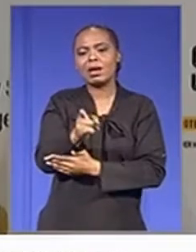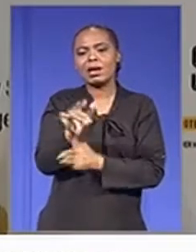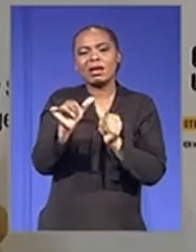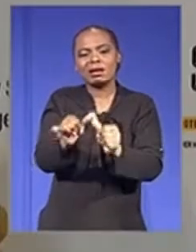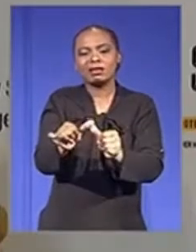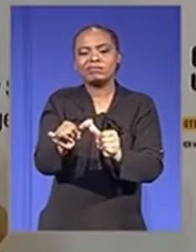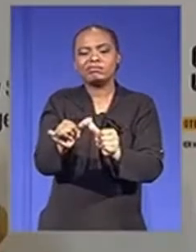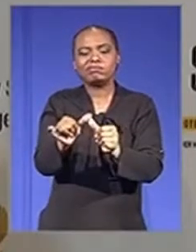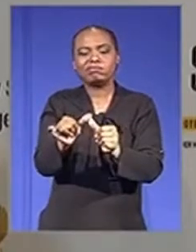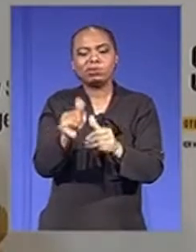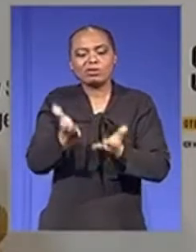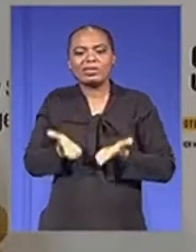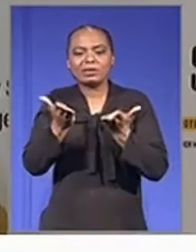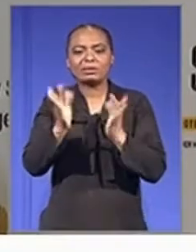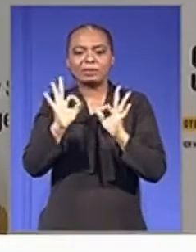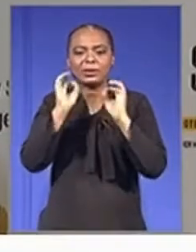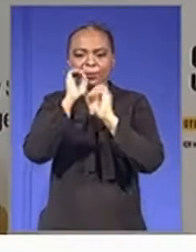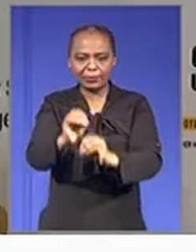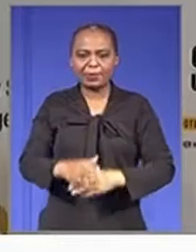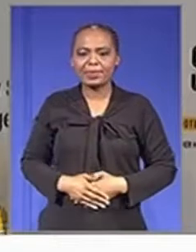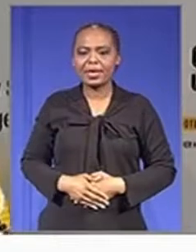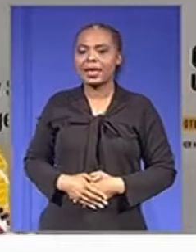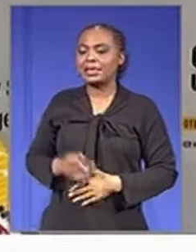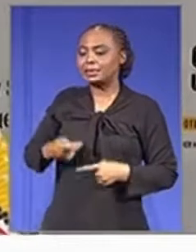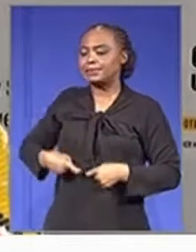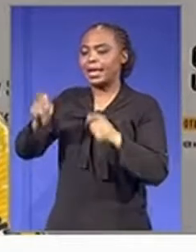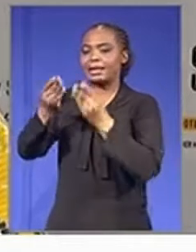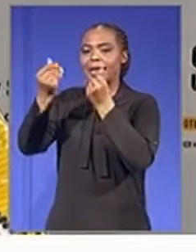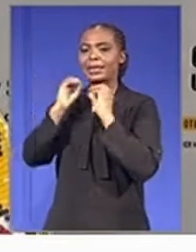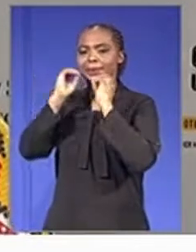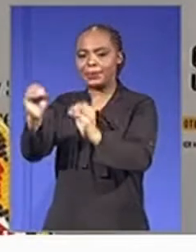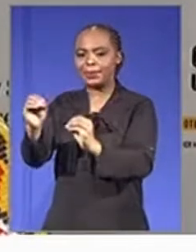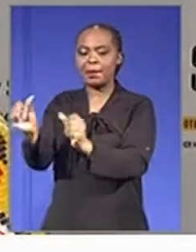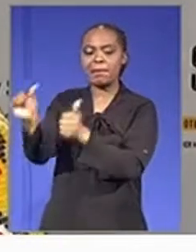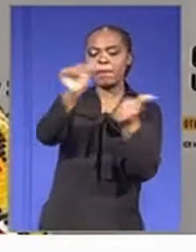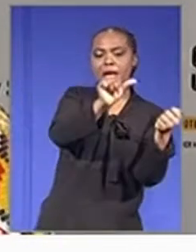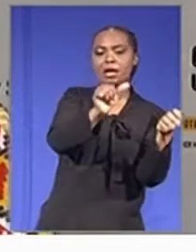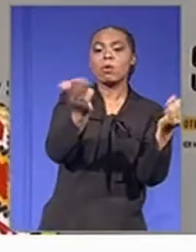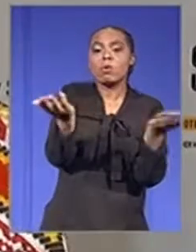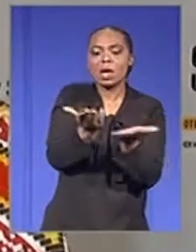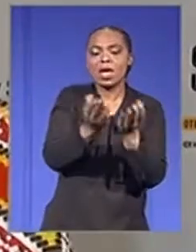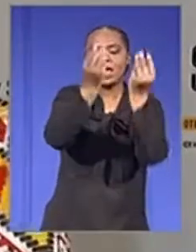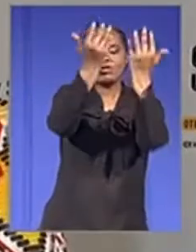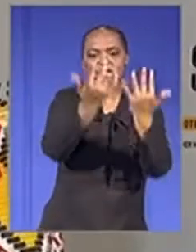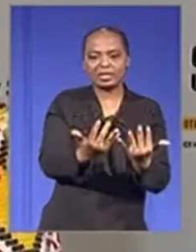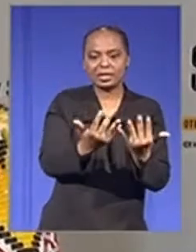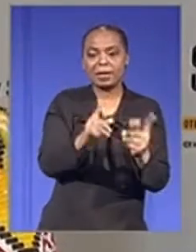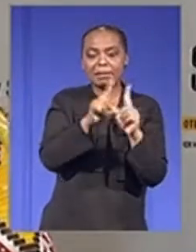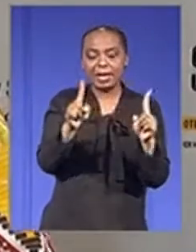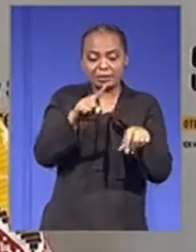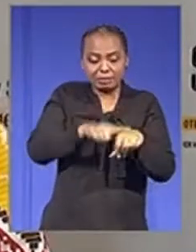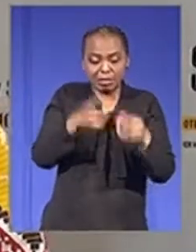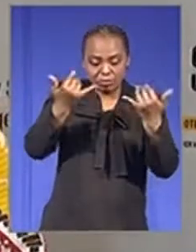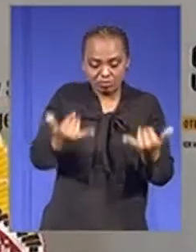been spent, many a times it goes back to Treasury and Treasury decides what needs to be done with that money. But in this particular